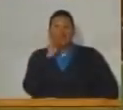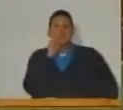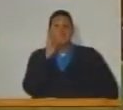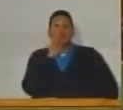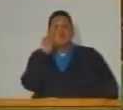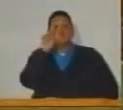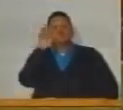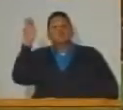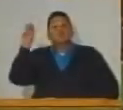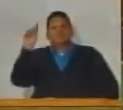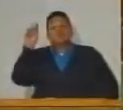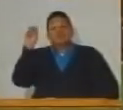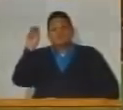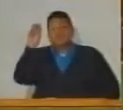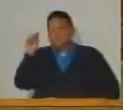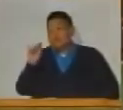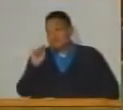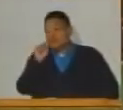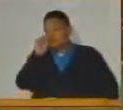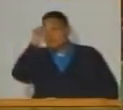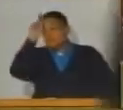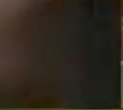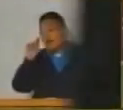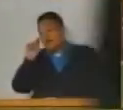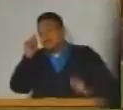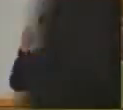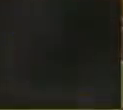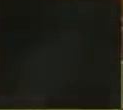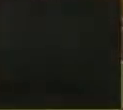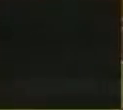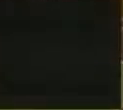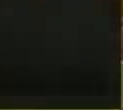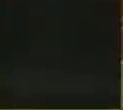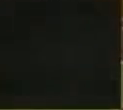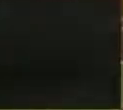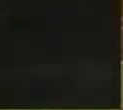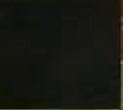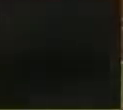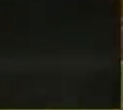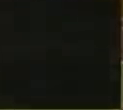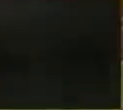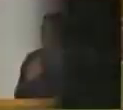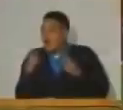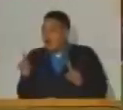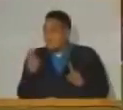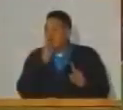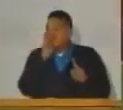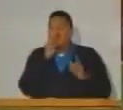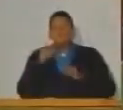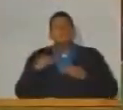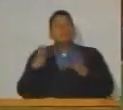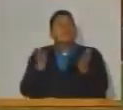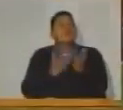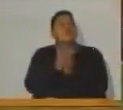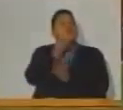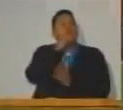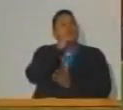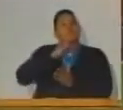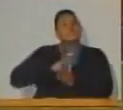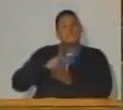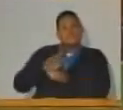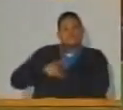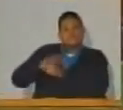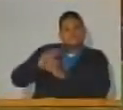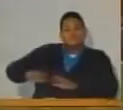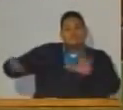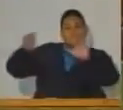at Content District in St. Catherine is intended to augment water supplies to the Kingston metropolitan area,